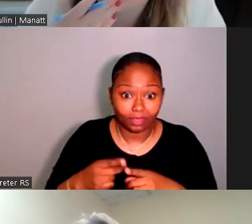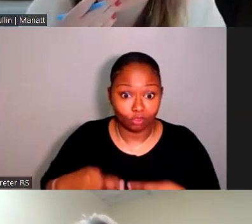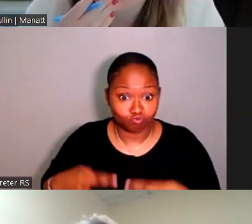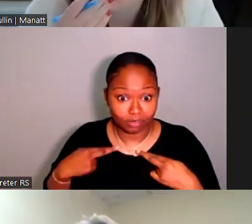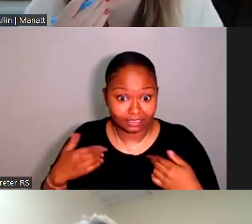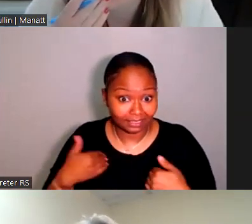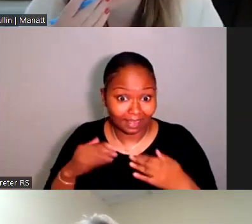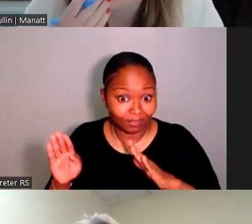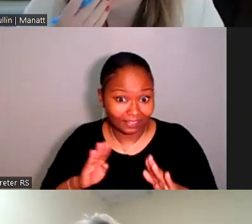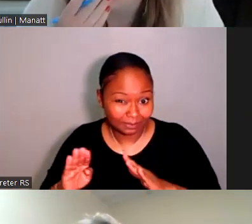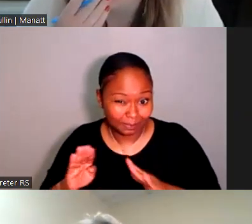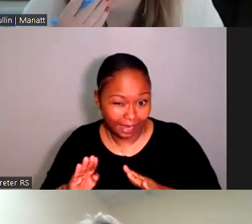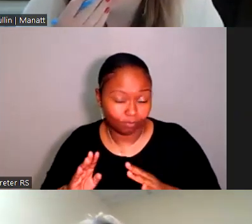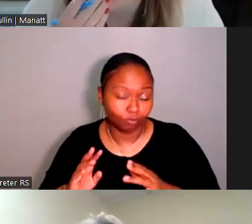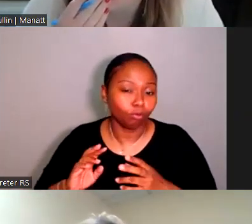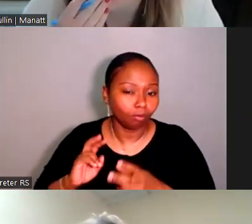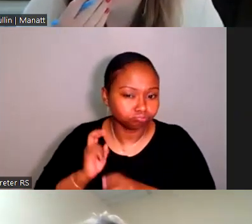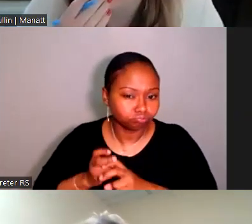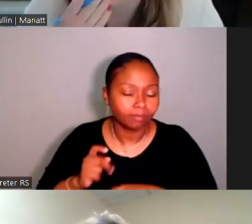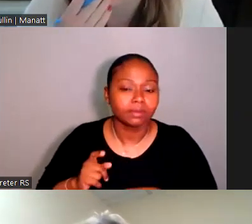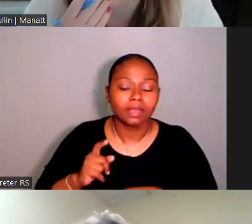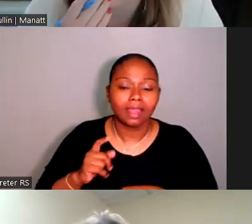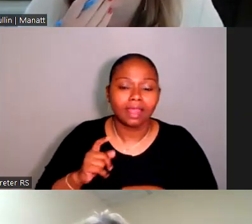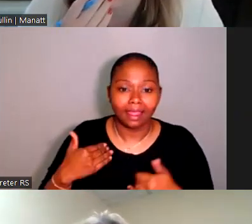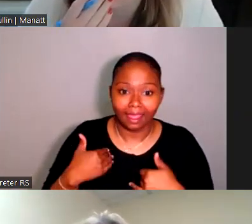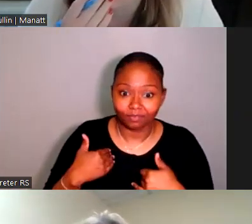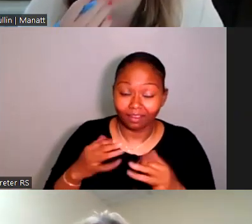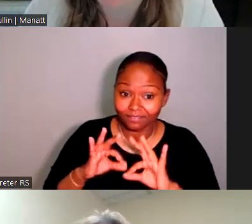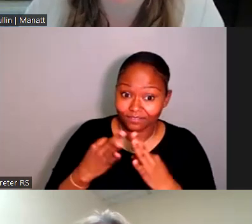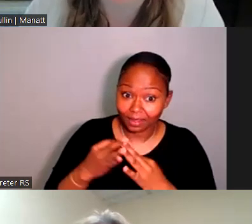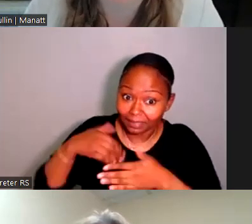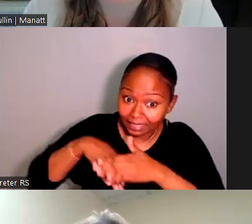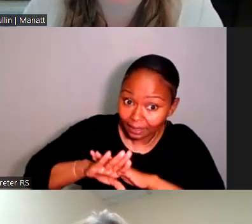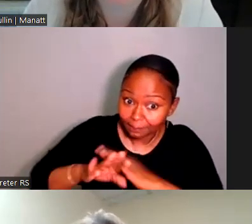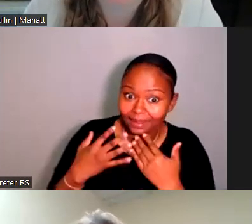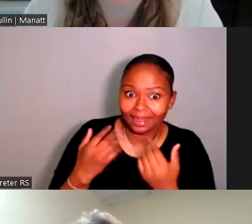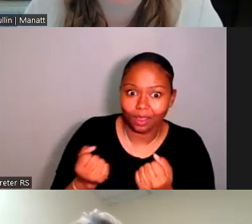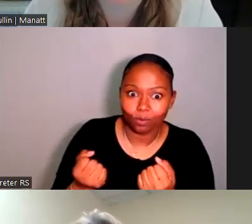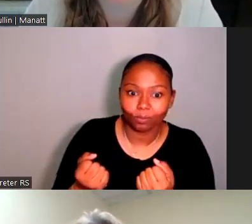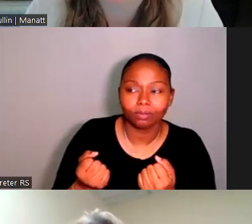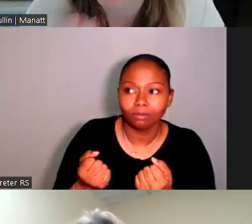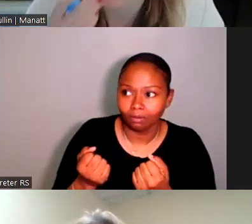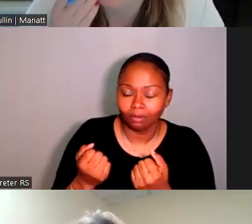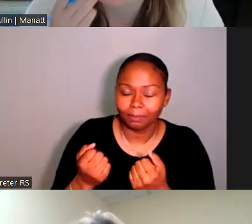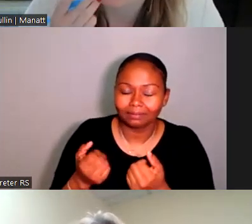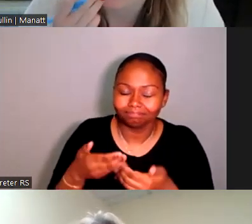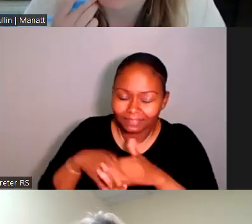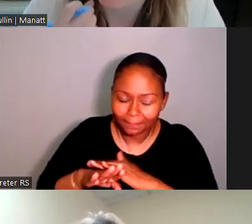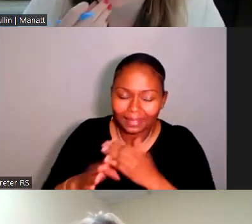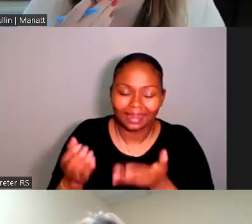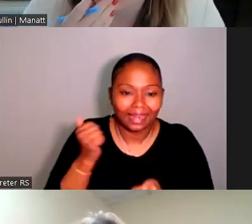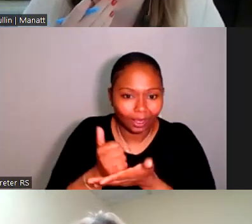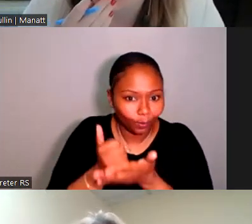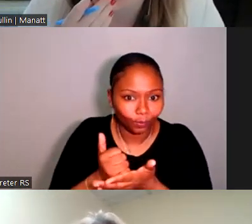reason, having family come in and help made a huge difference. And when they couldn't come in, it made also a huge difference.